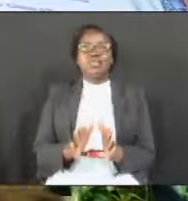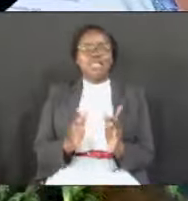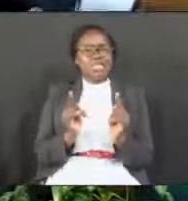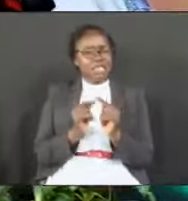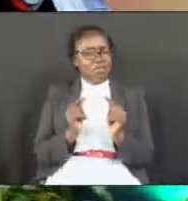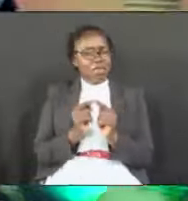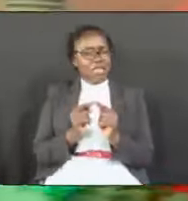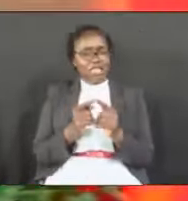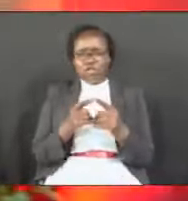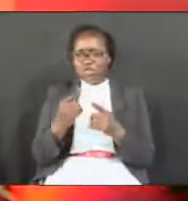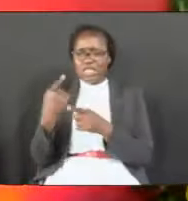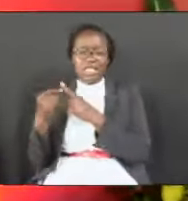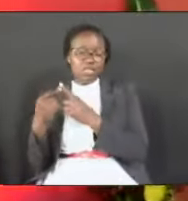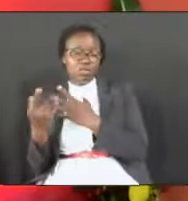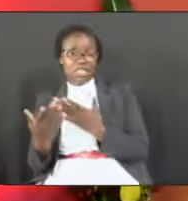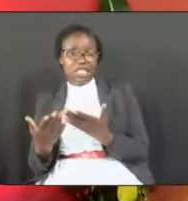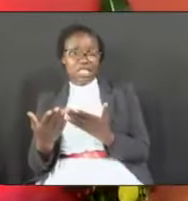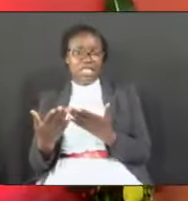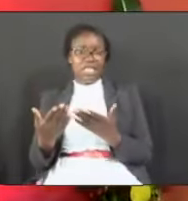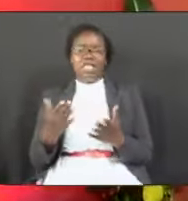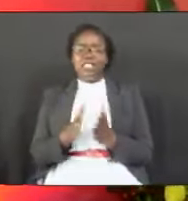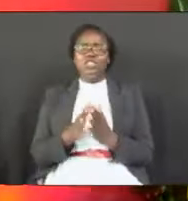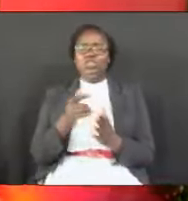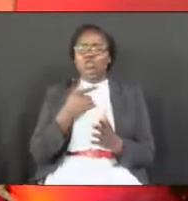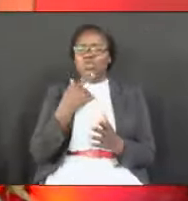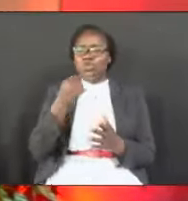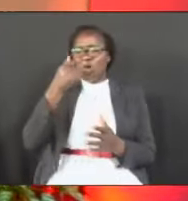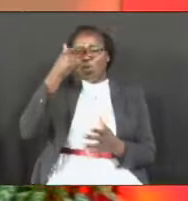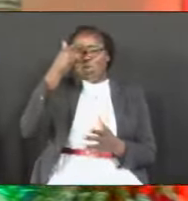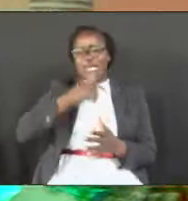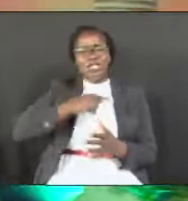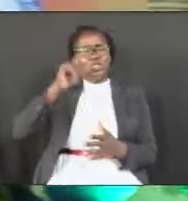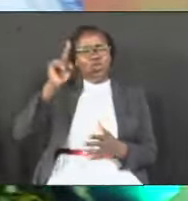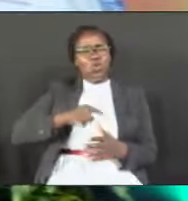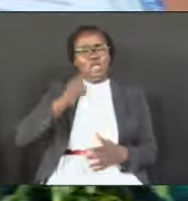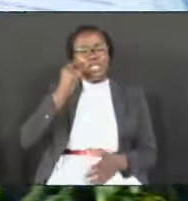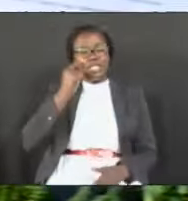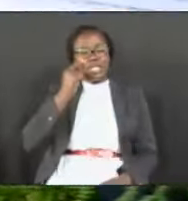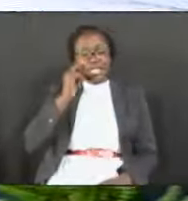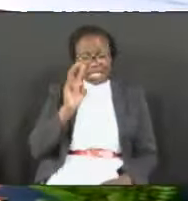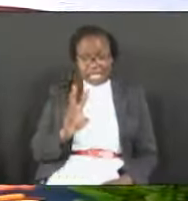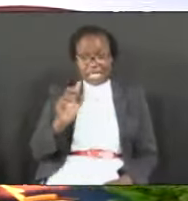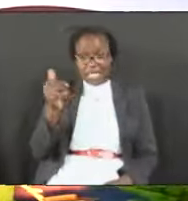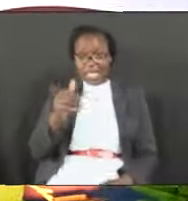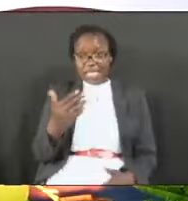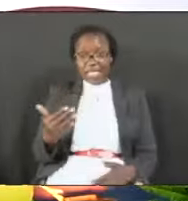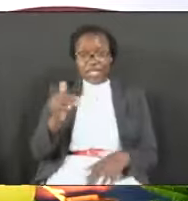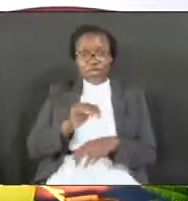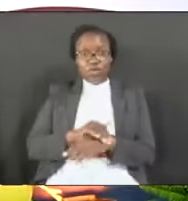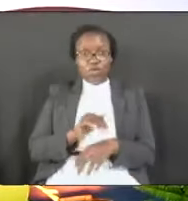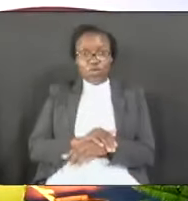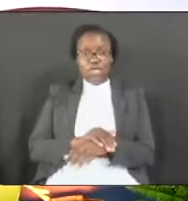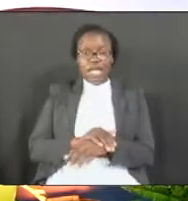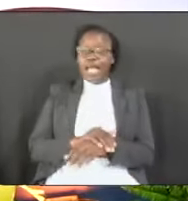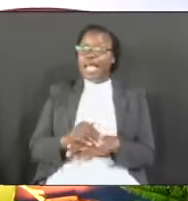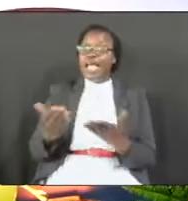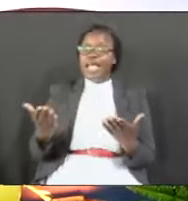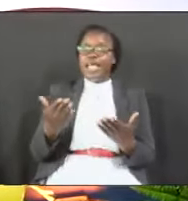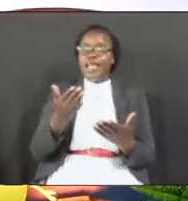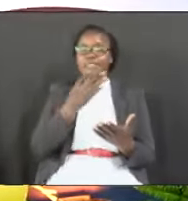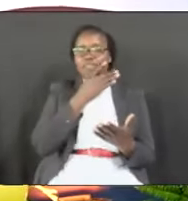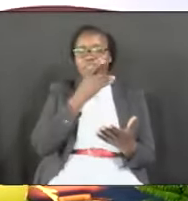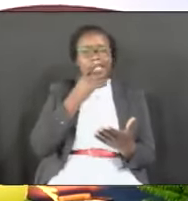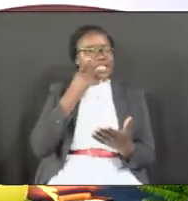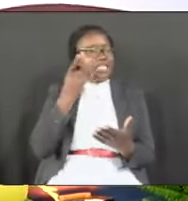through, Hagar was so much blinded she couldn't see anything good in the Lord. I